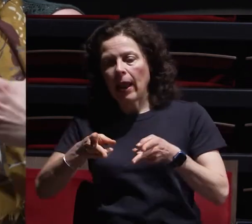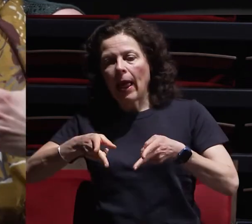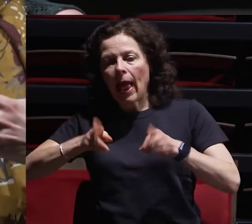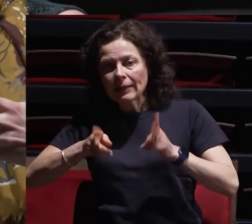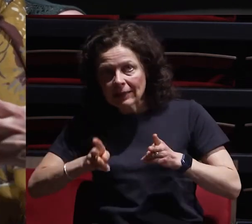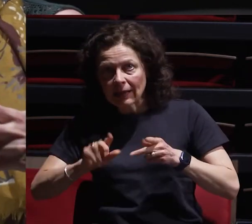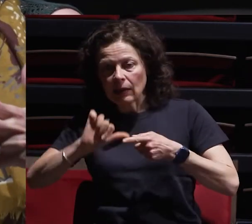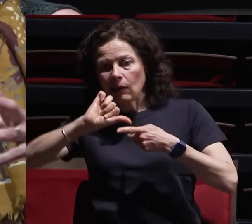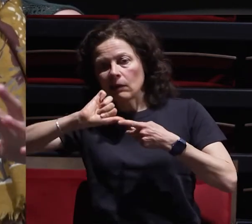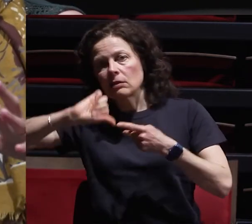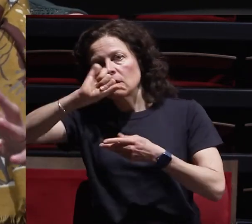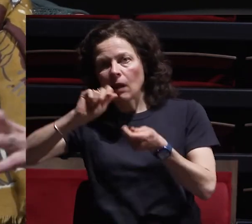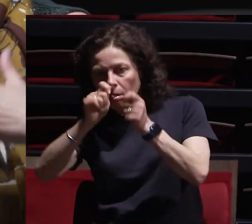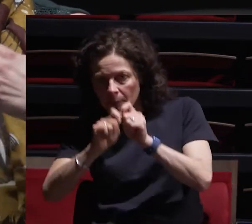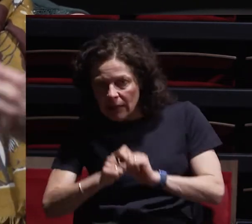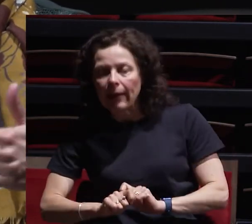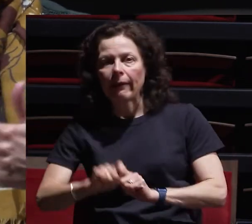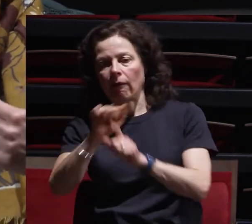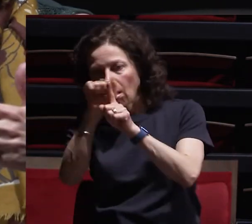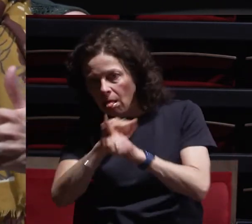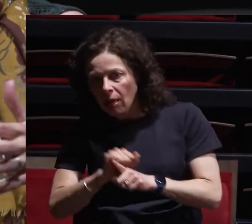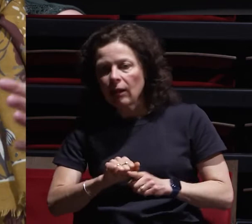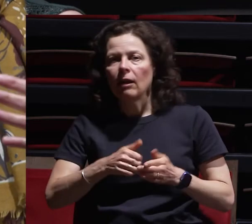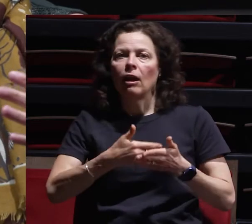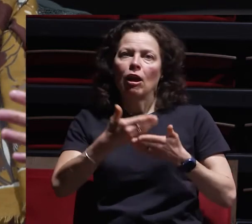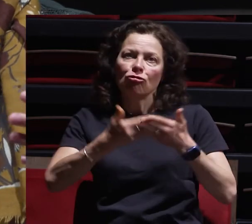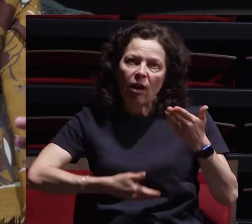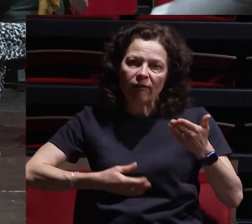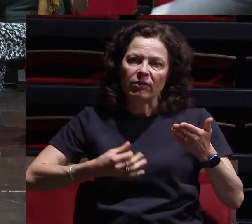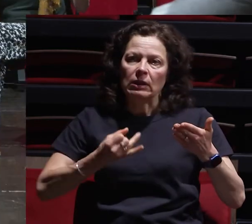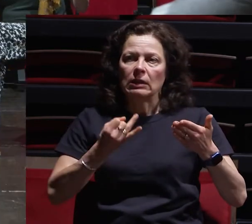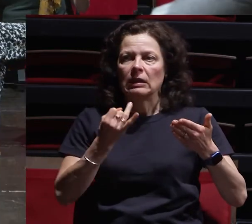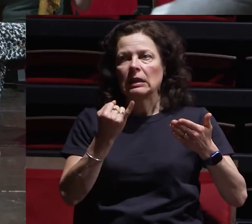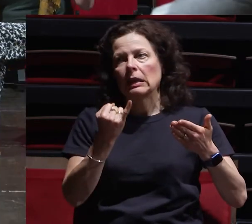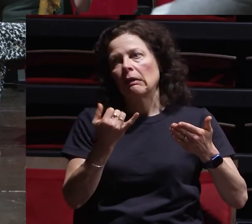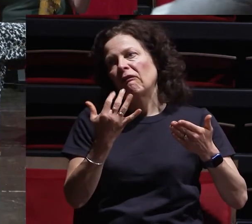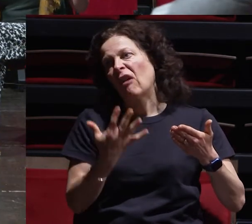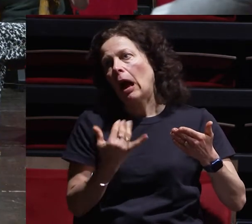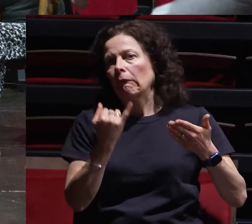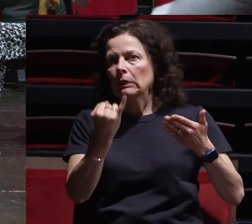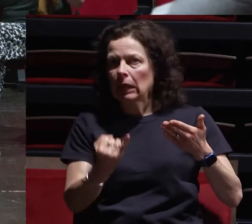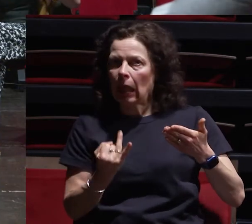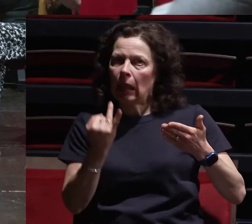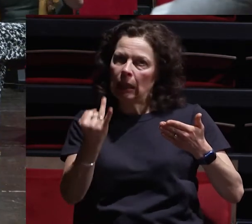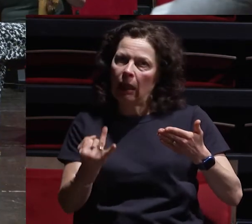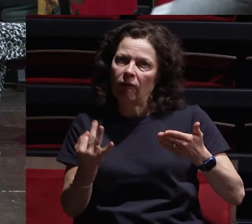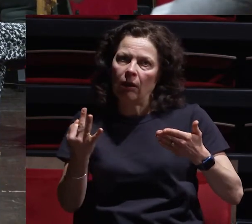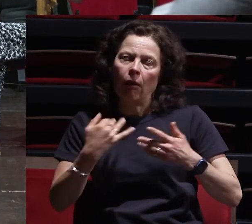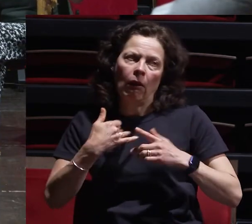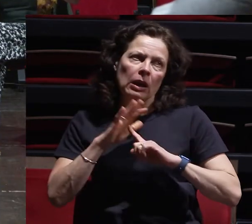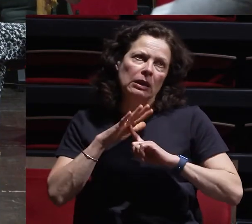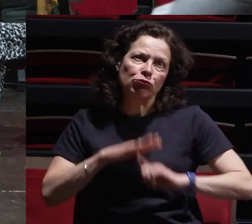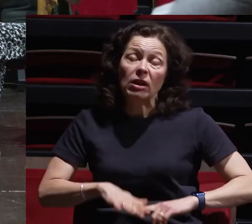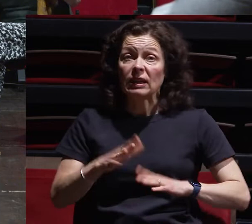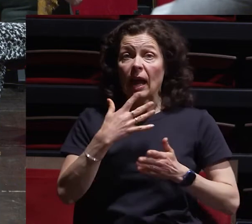And then when it comes to the editing, sculpting bit in draft 2, 3, 4, 5, 6, 7, 8, 9, I've stopped putting numbers on